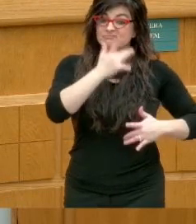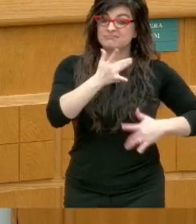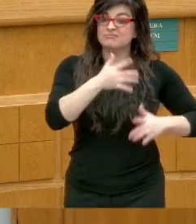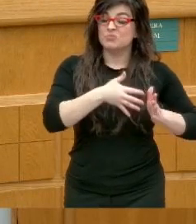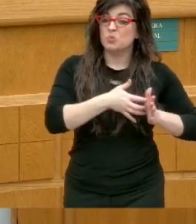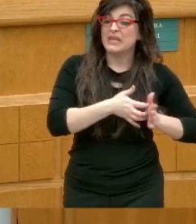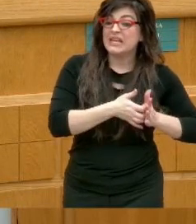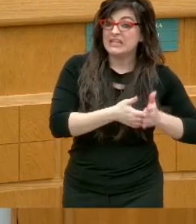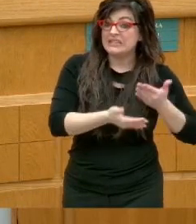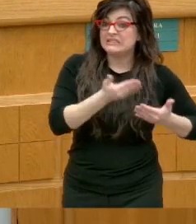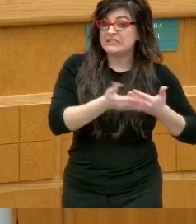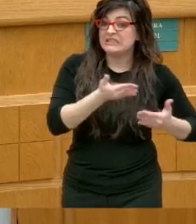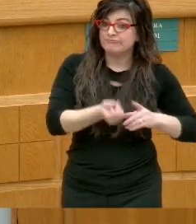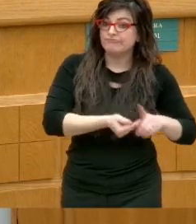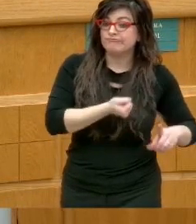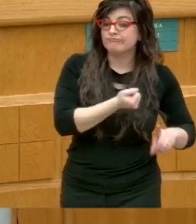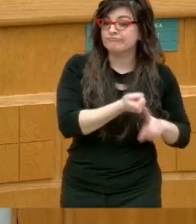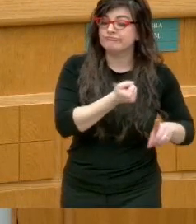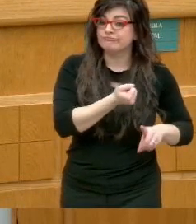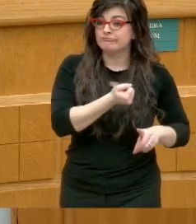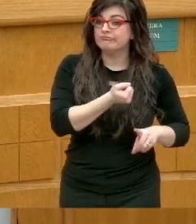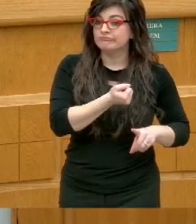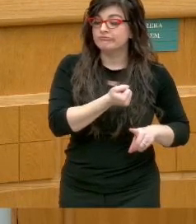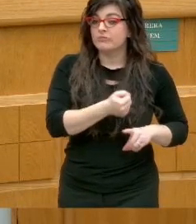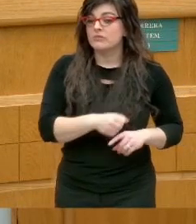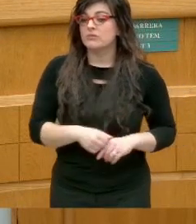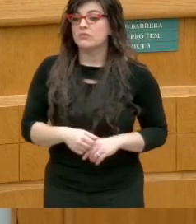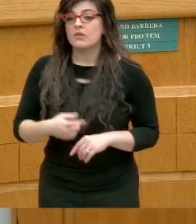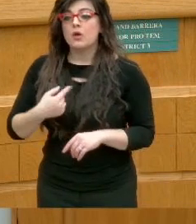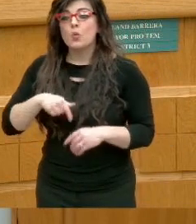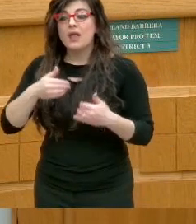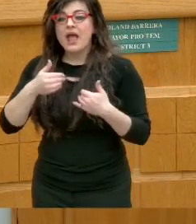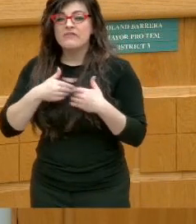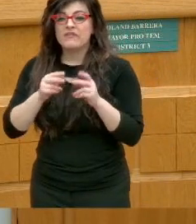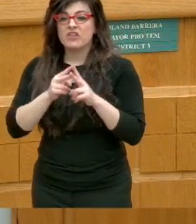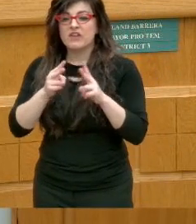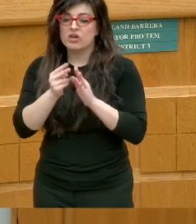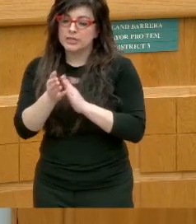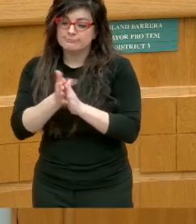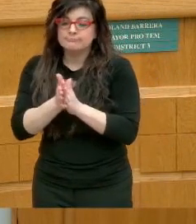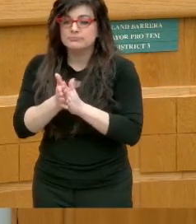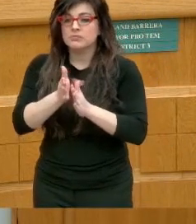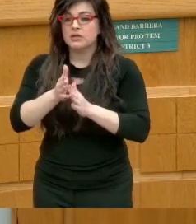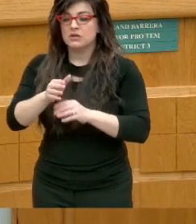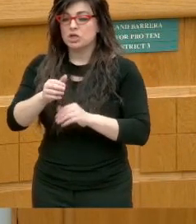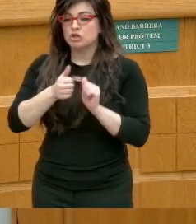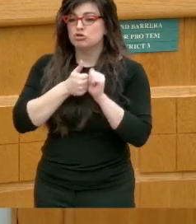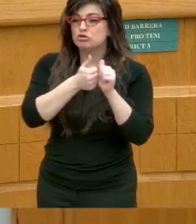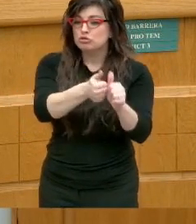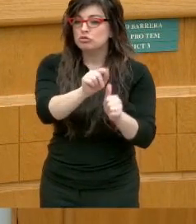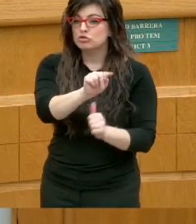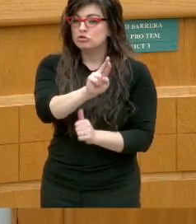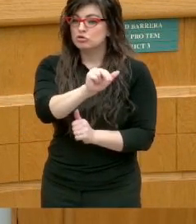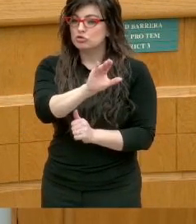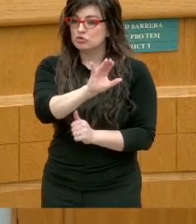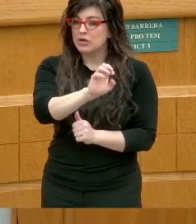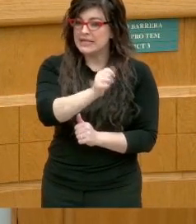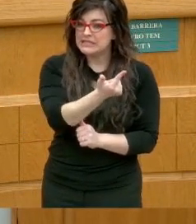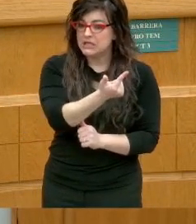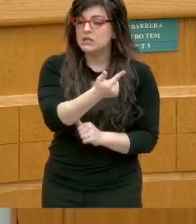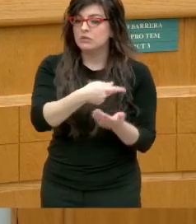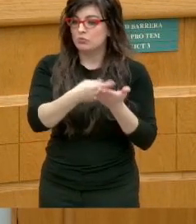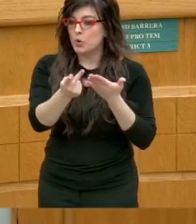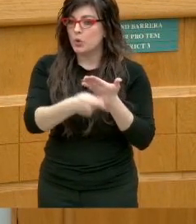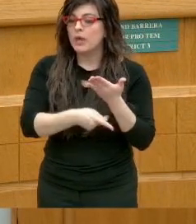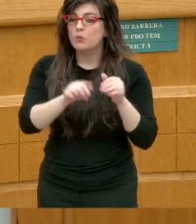There is a really vigorous testing and tracing program developed by DSHS that will help public health officials